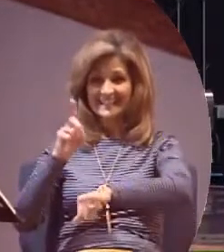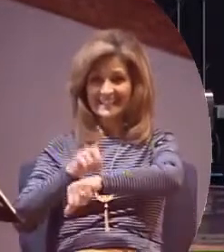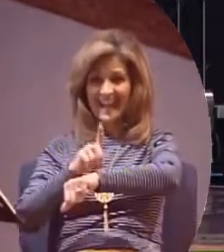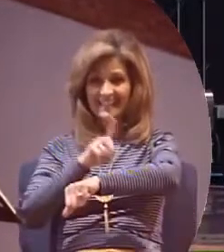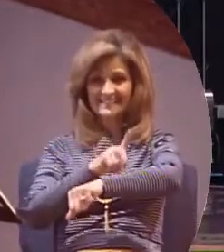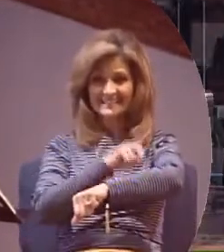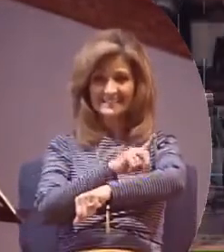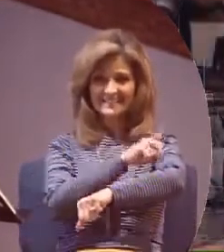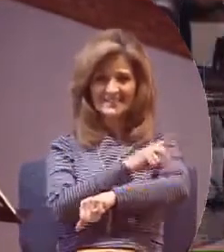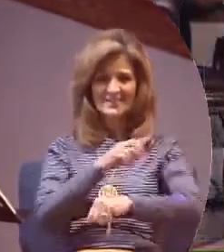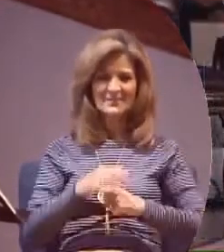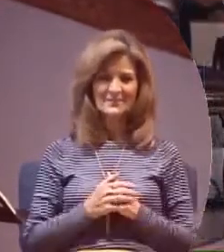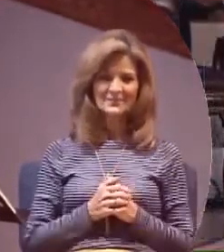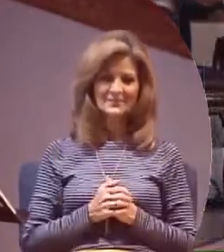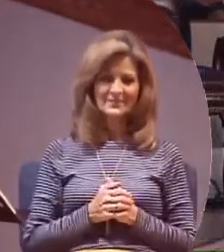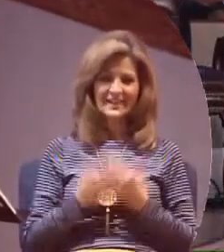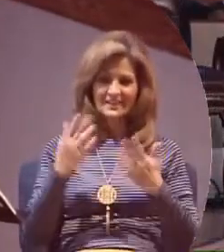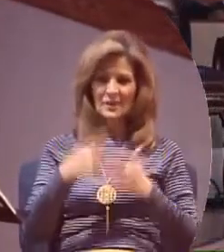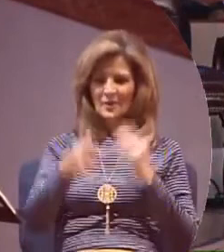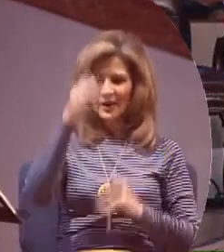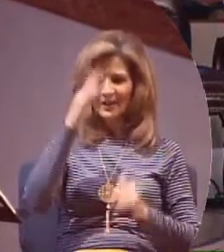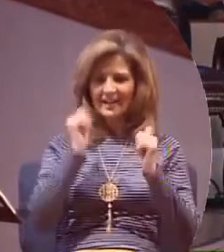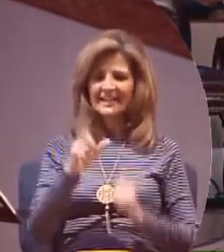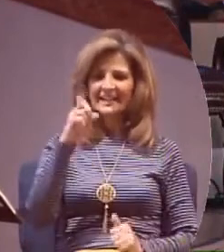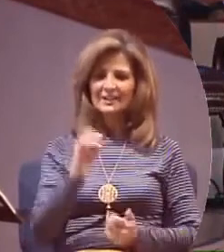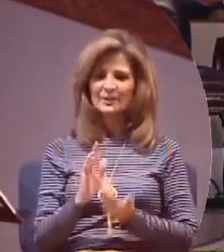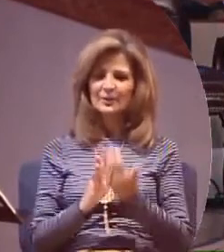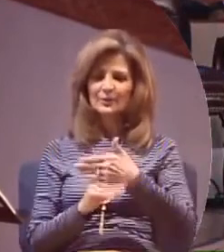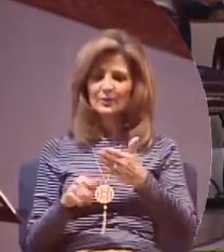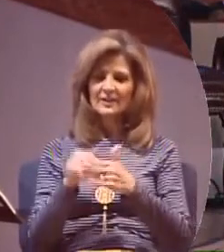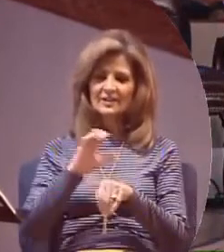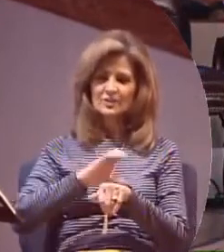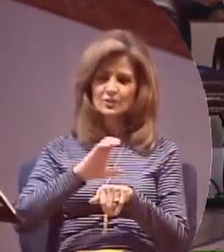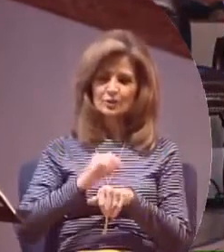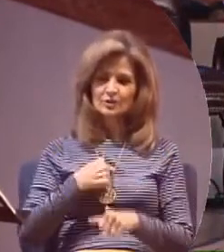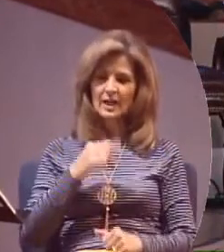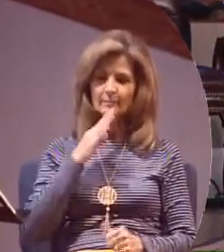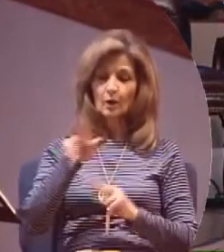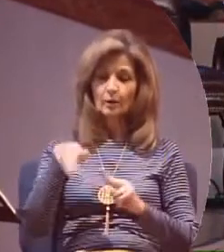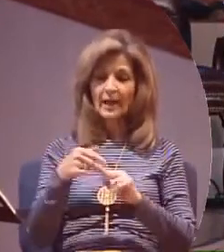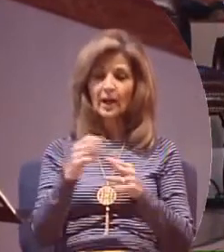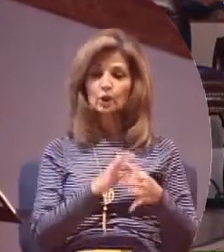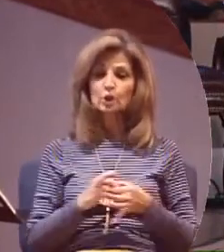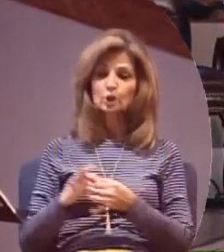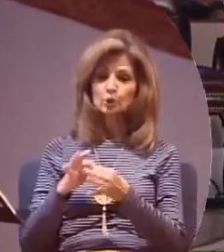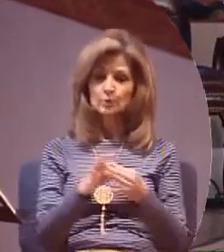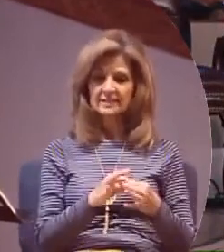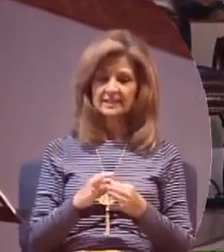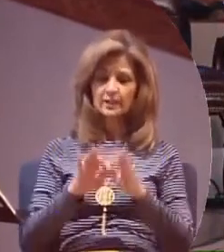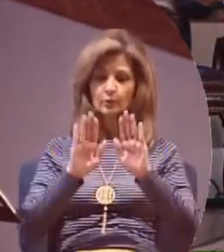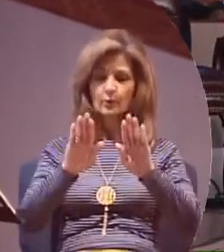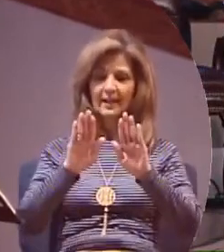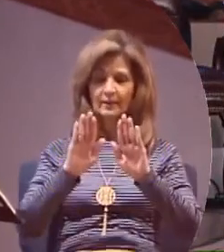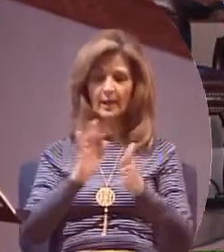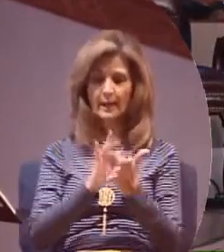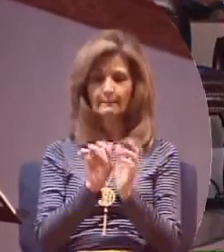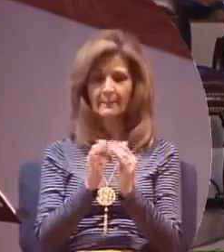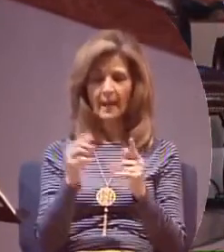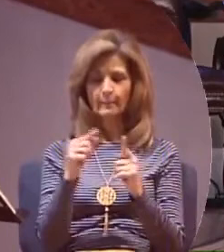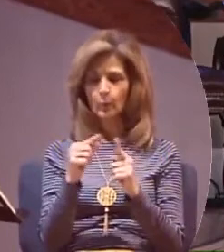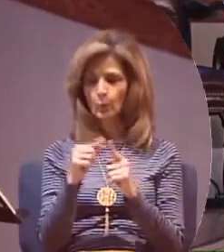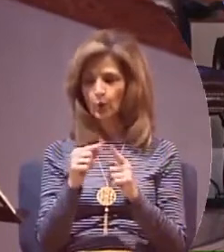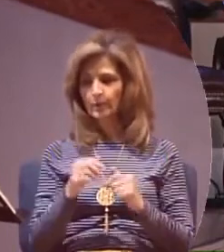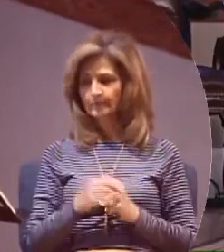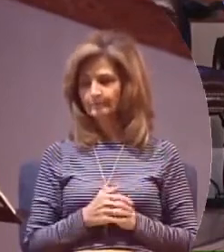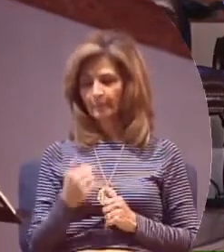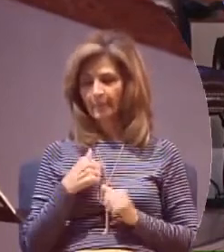telling what God might do through this church. I'm talking about unity. What a great, great Bible word. I'm